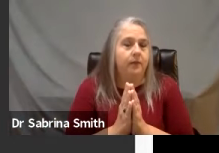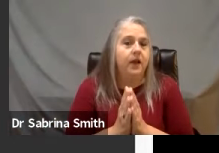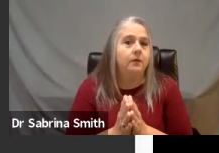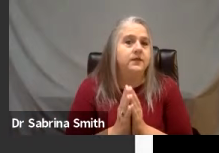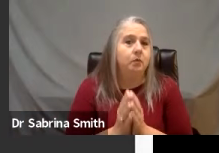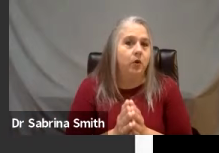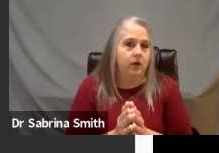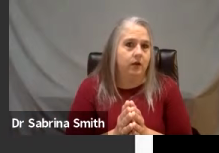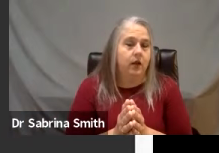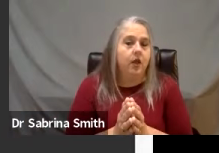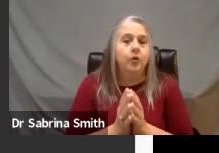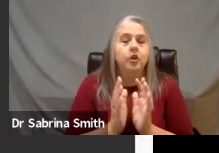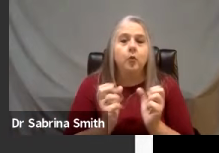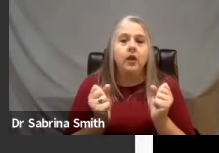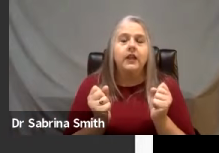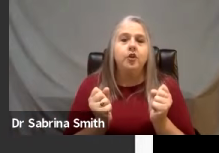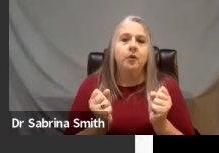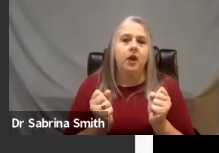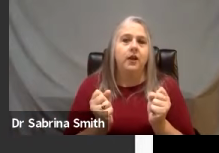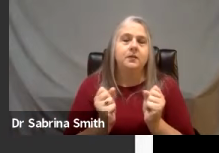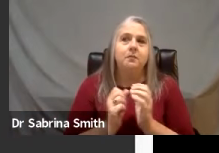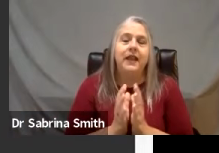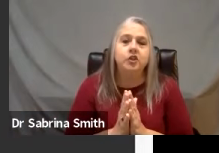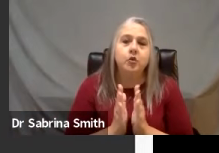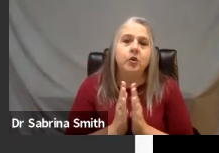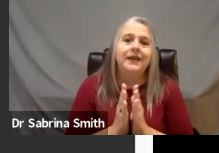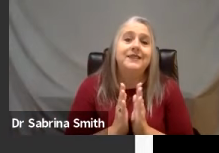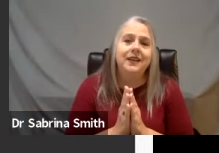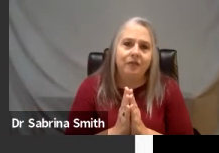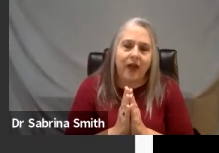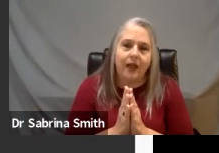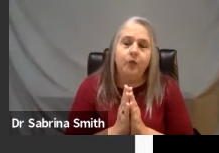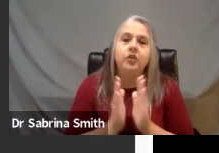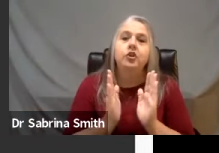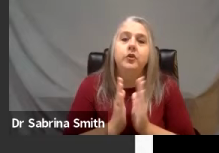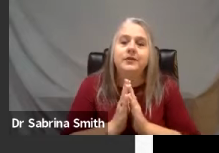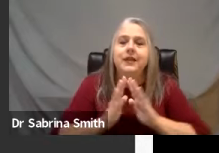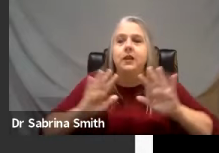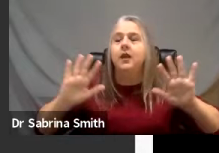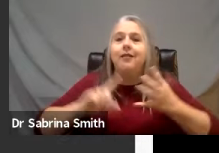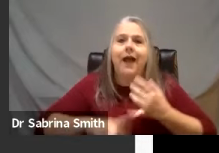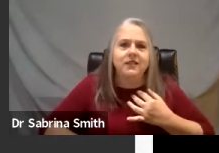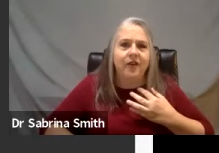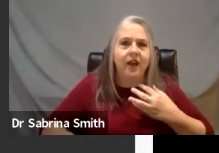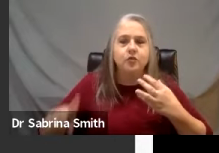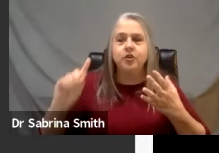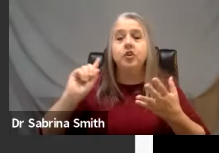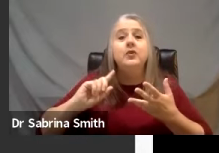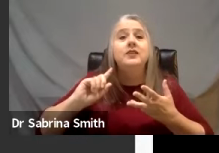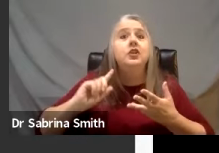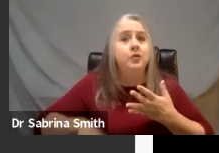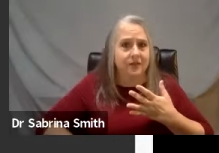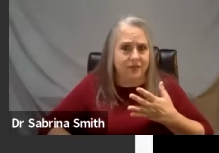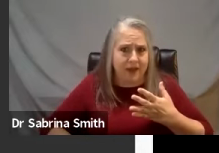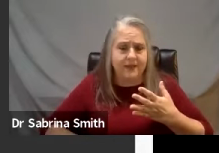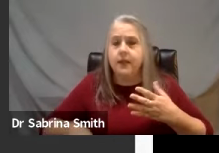them that becomes important. When you're working in your product, make sure you identify when you're using classifiers, when you're